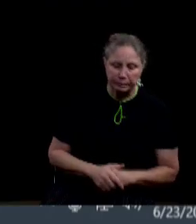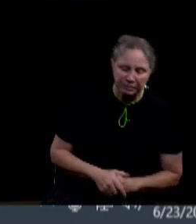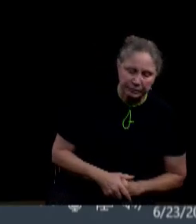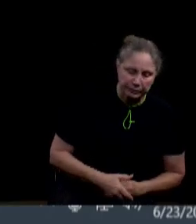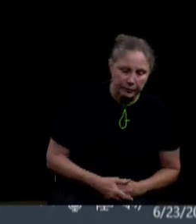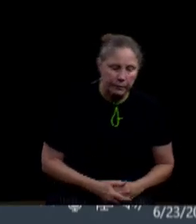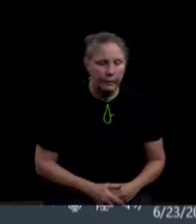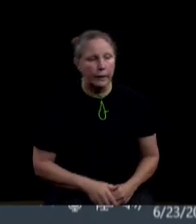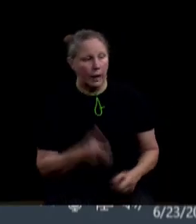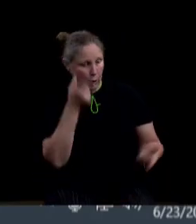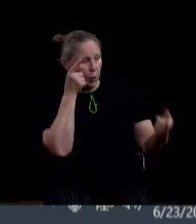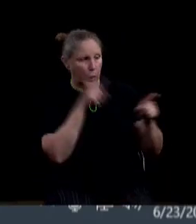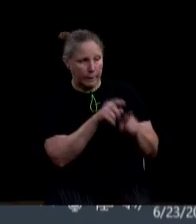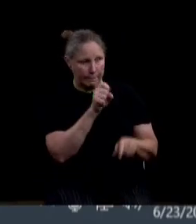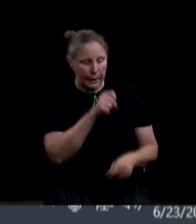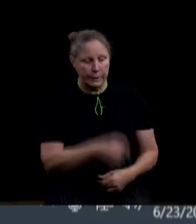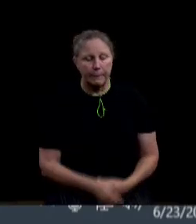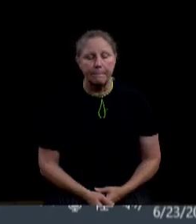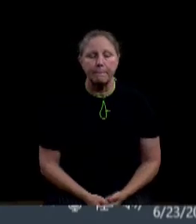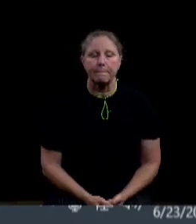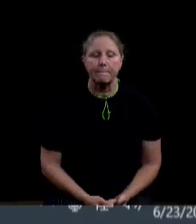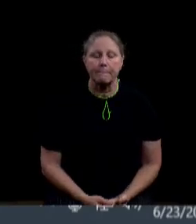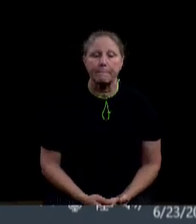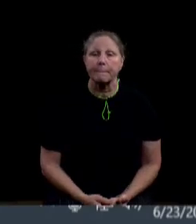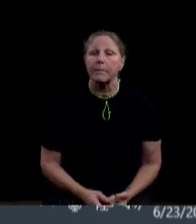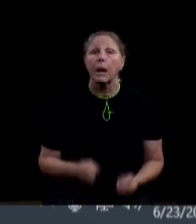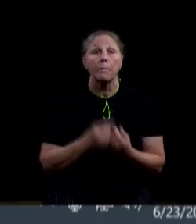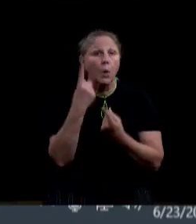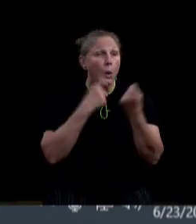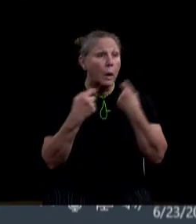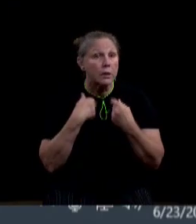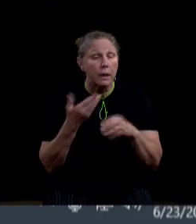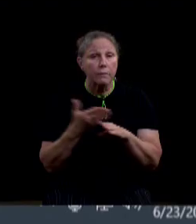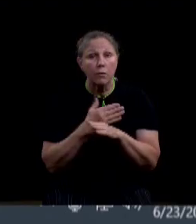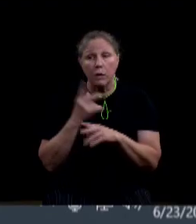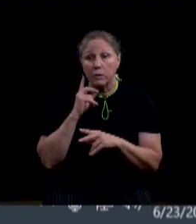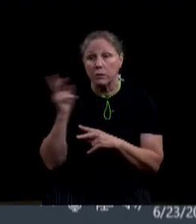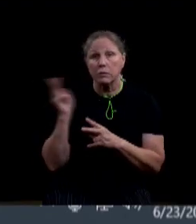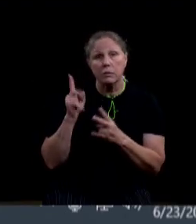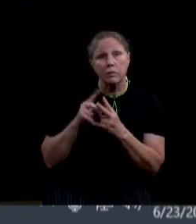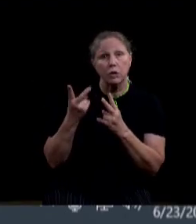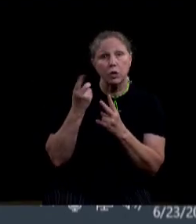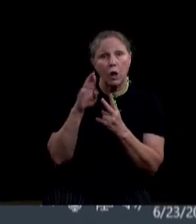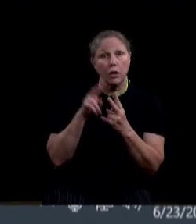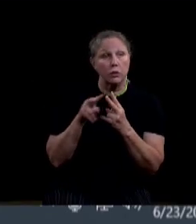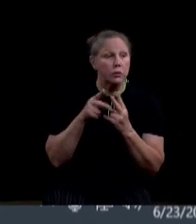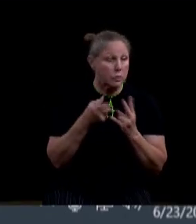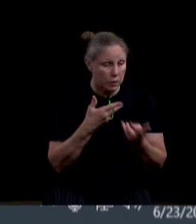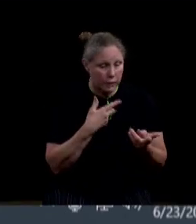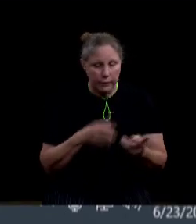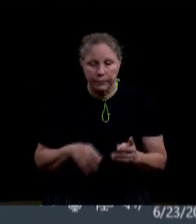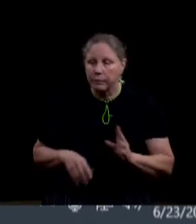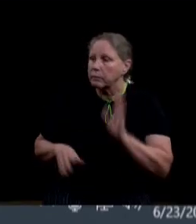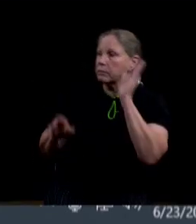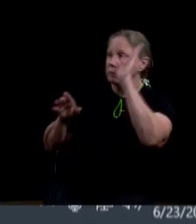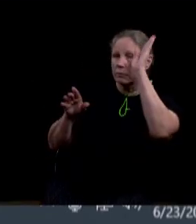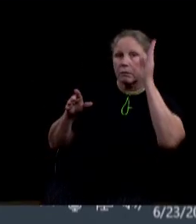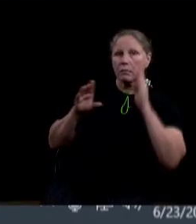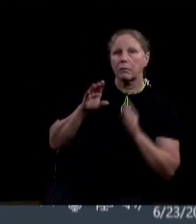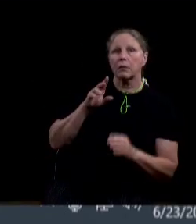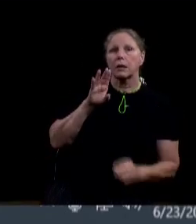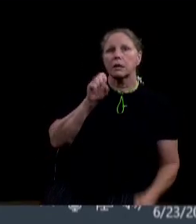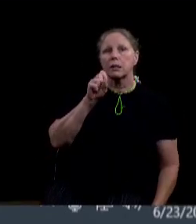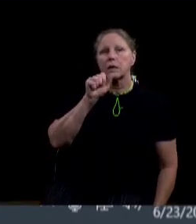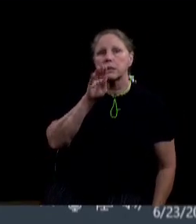Other questions or comments for Dr. Werner and Dr. Gray? Yes, sir, I do. Dr. Werner, thank you so much for the presentation. Dr.